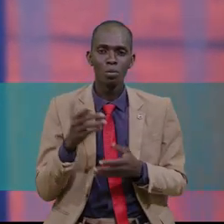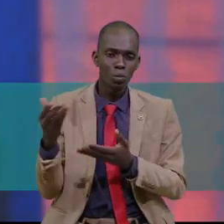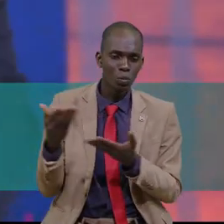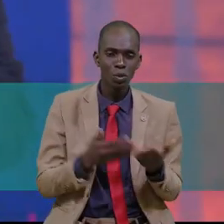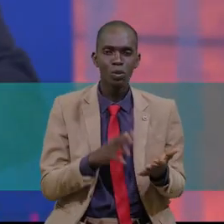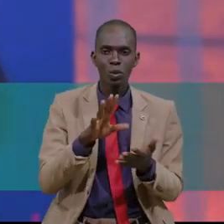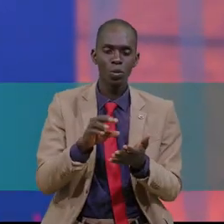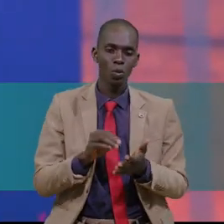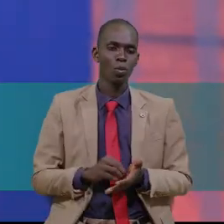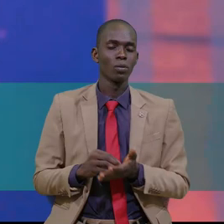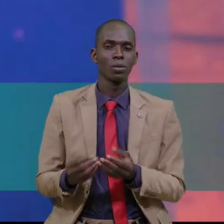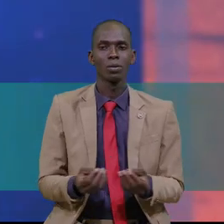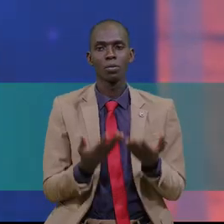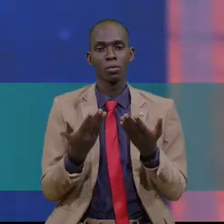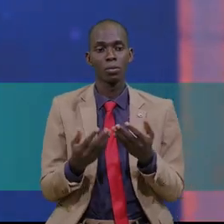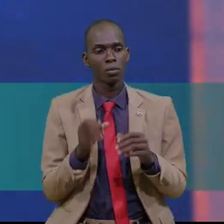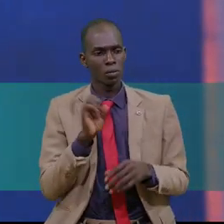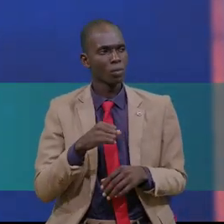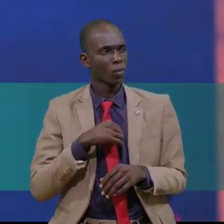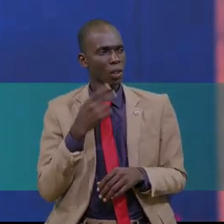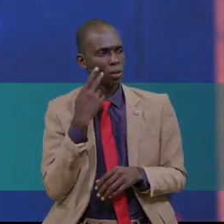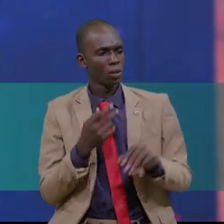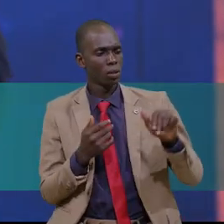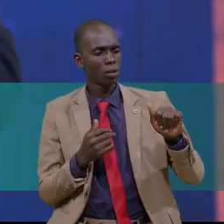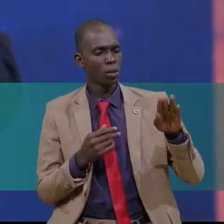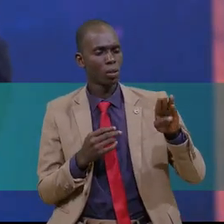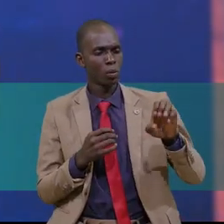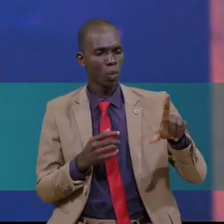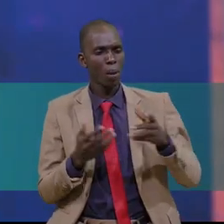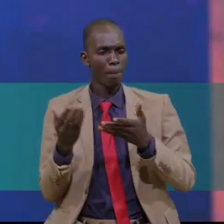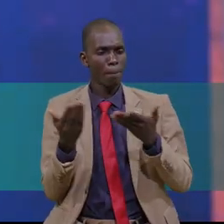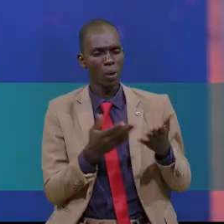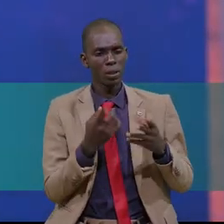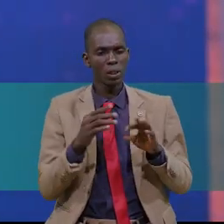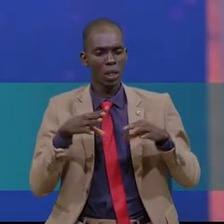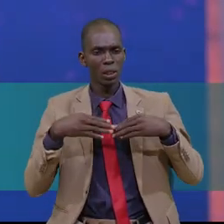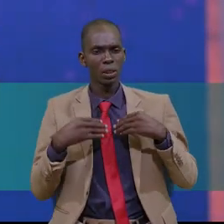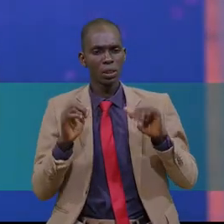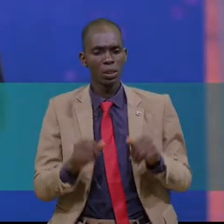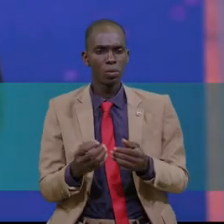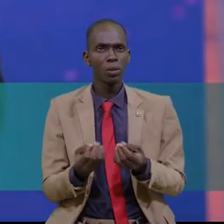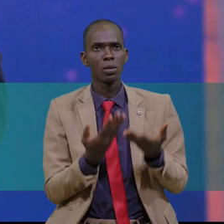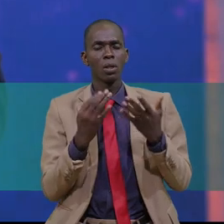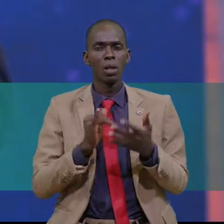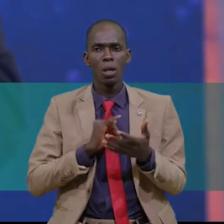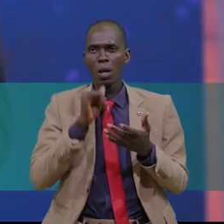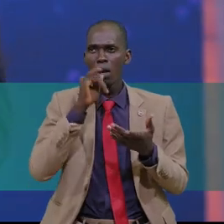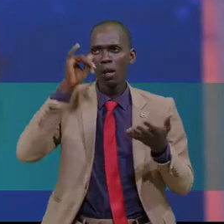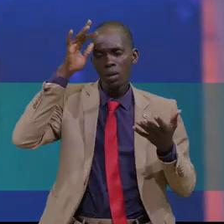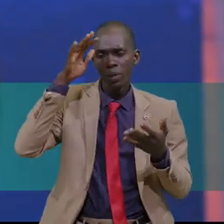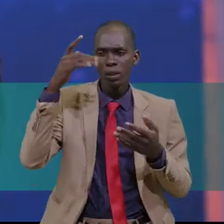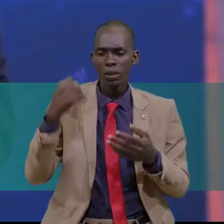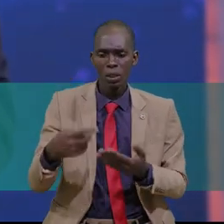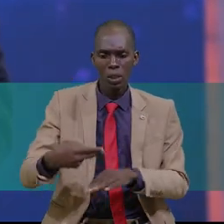Yes, I see Abel brought the acceptable sacrifice and looking forward to the lamb that is slain for